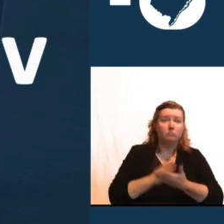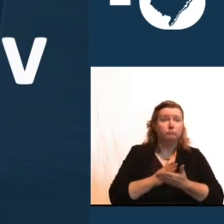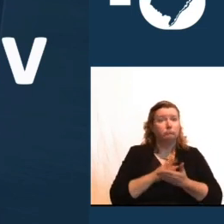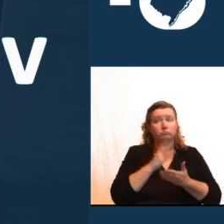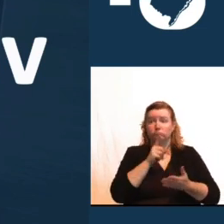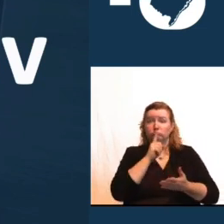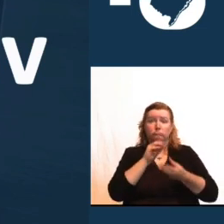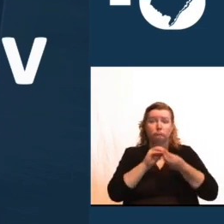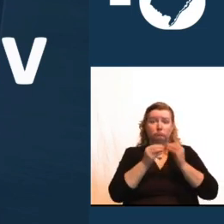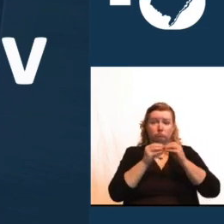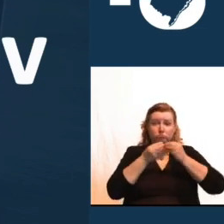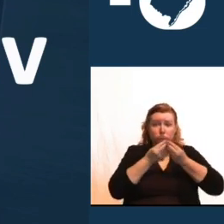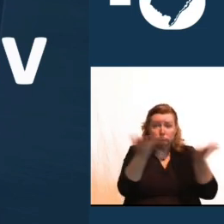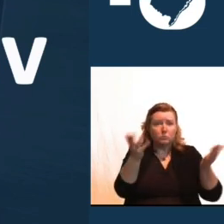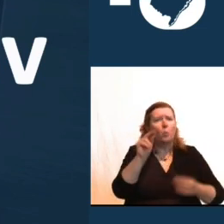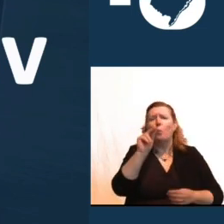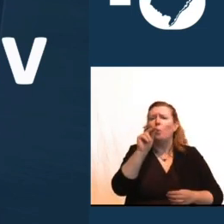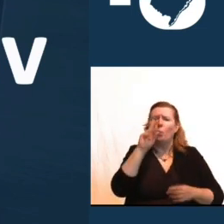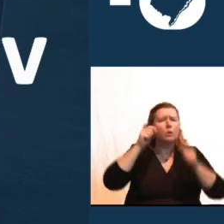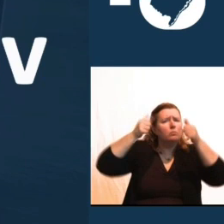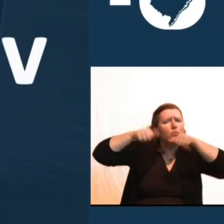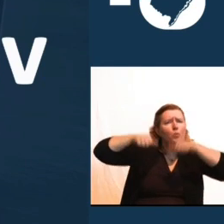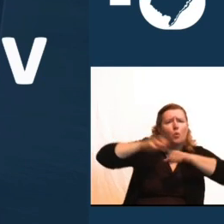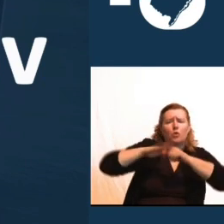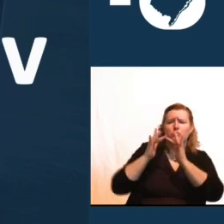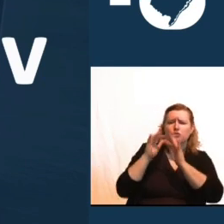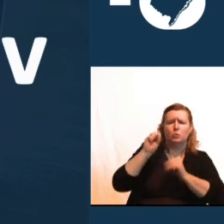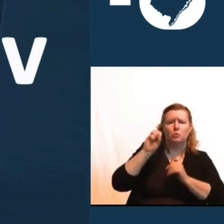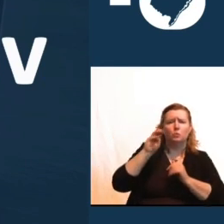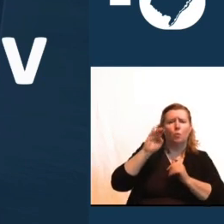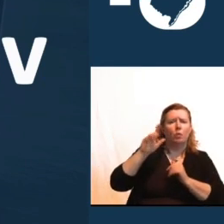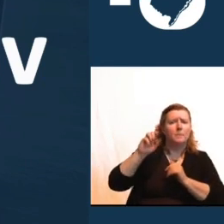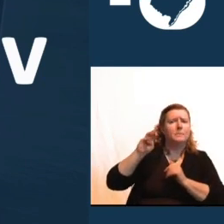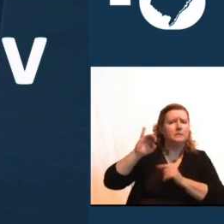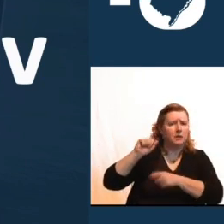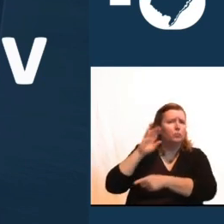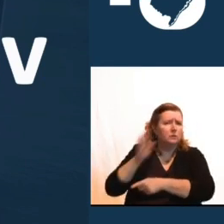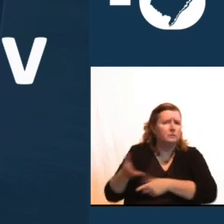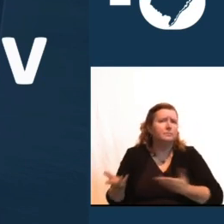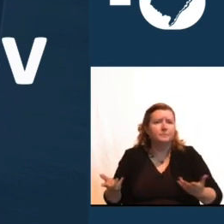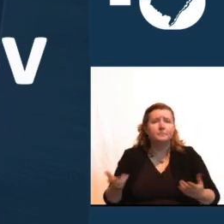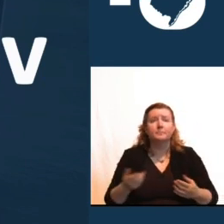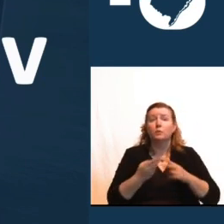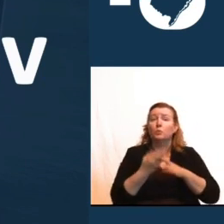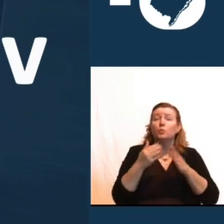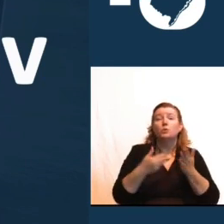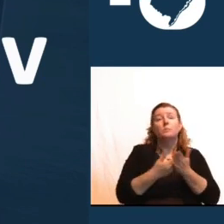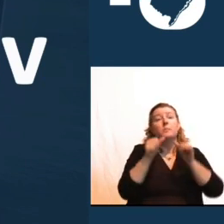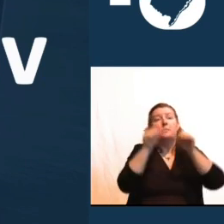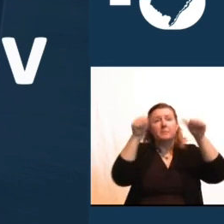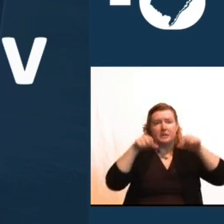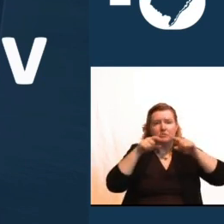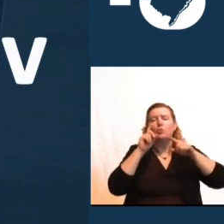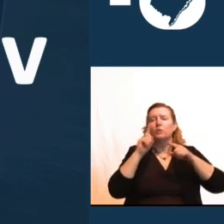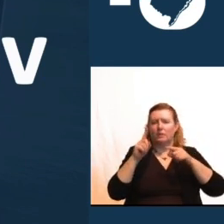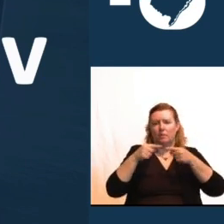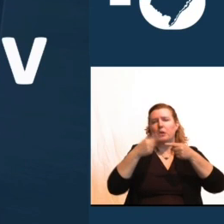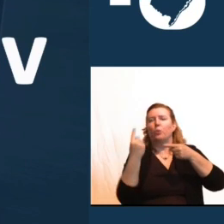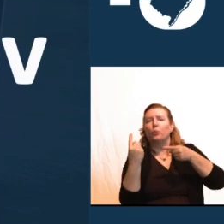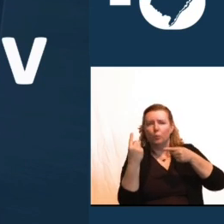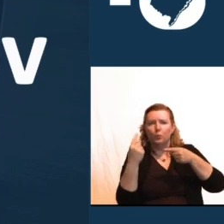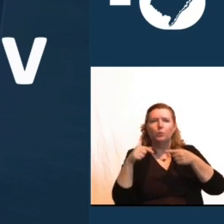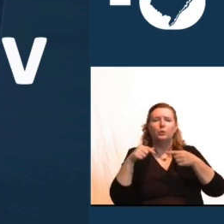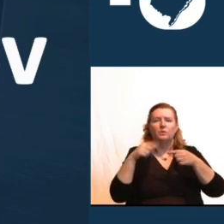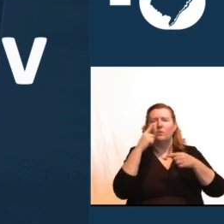for breakthrough cases, which will be updated weekly. I know Judy will be able to provide a little bit more color on that one. We will also provide